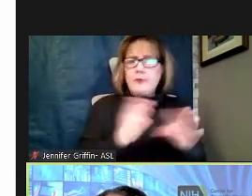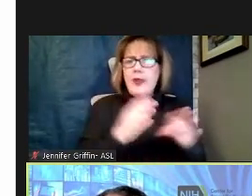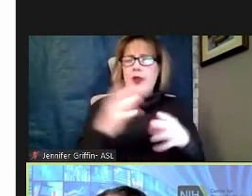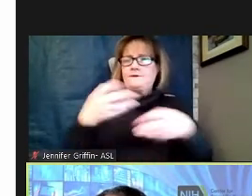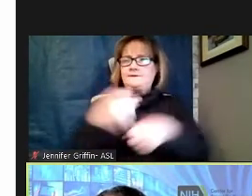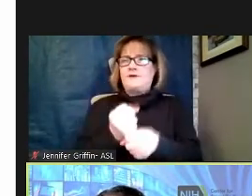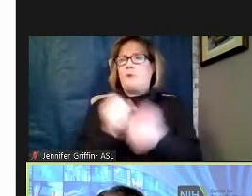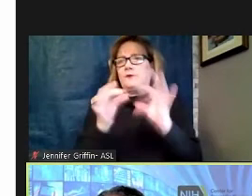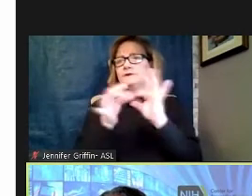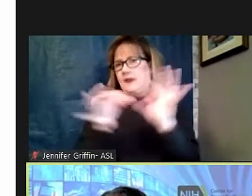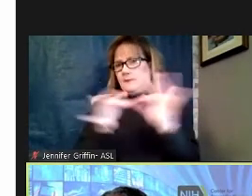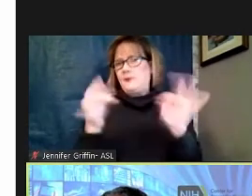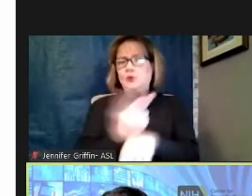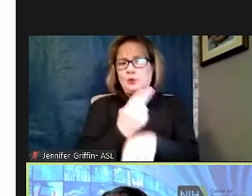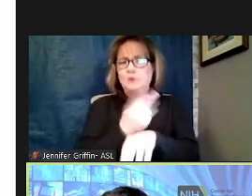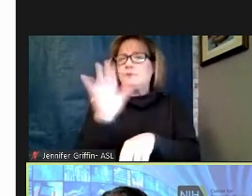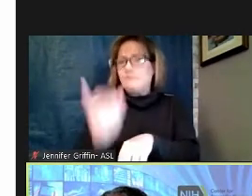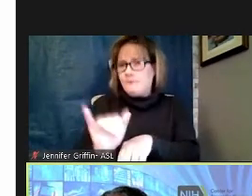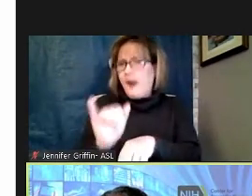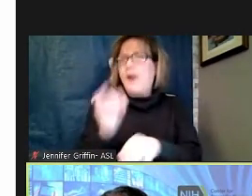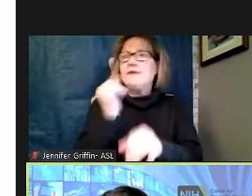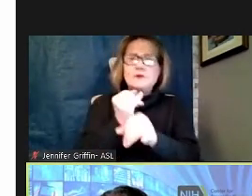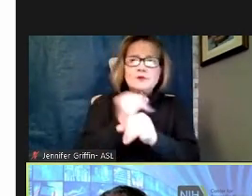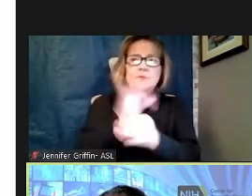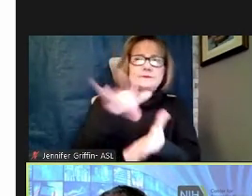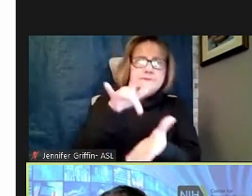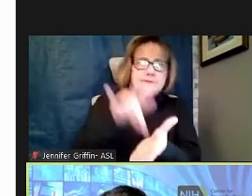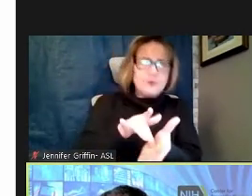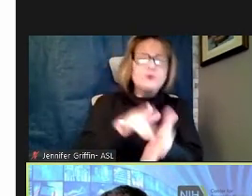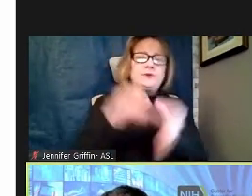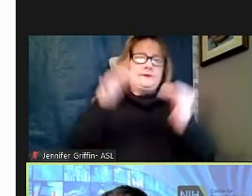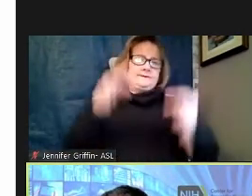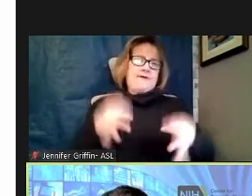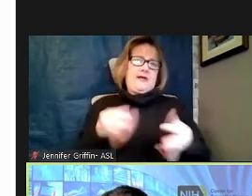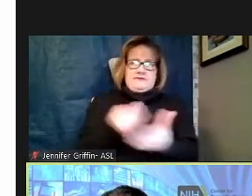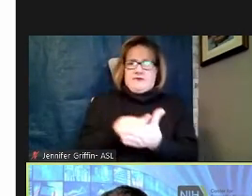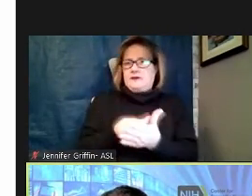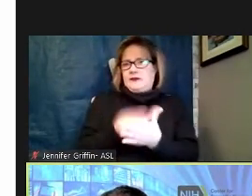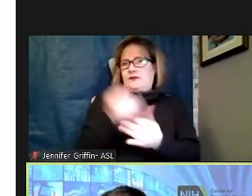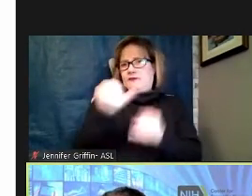statement that is used by the institutes and centers to ultimately decide the funding.